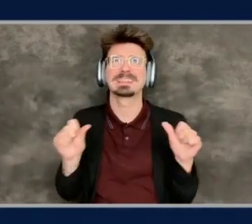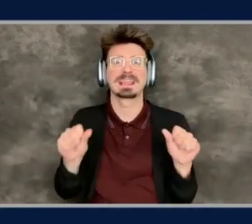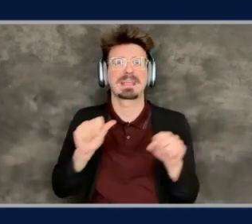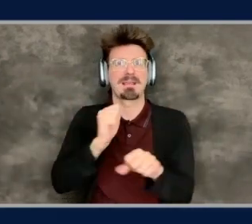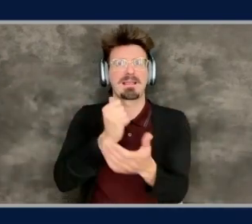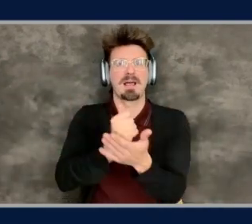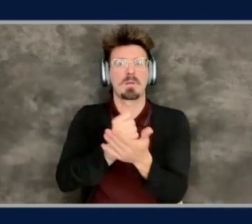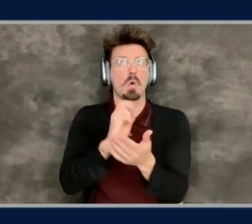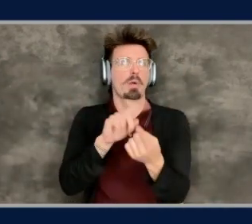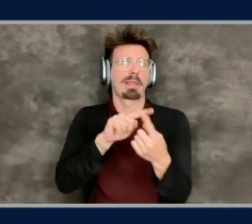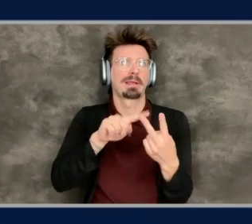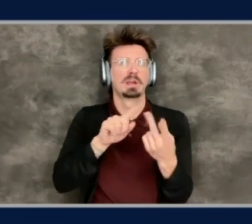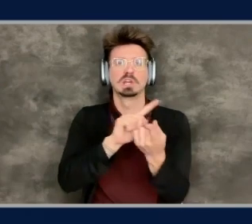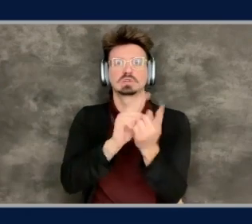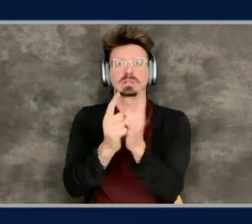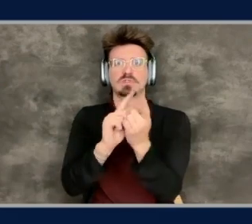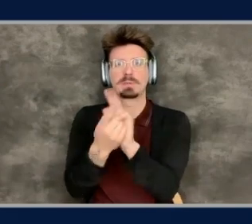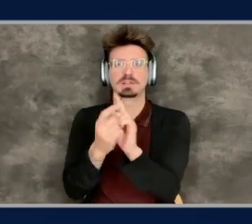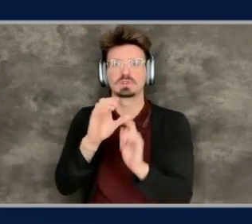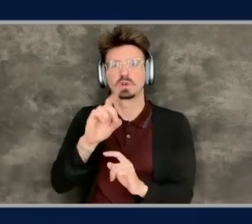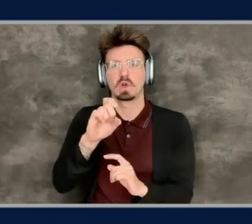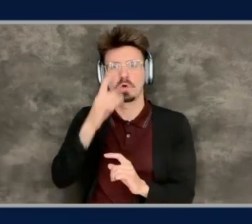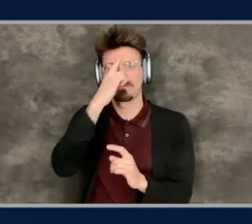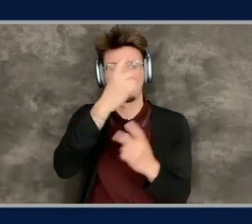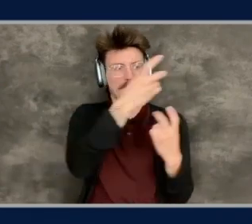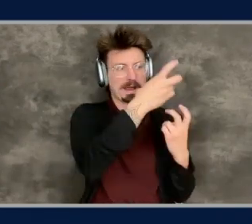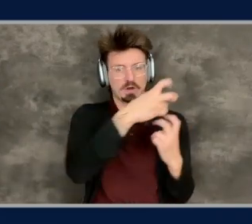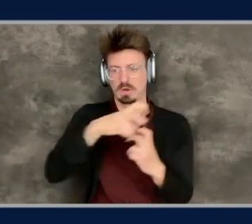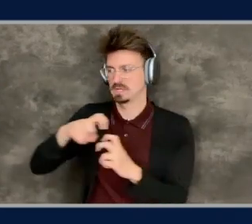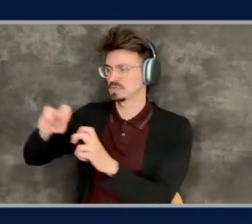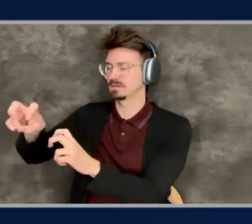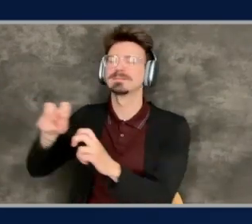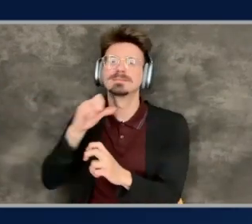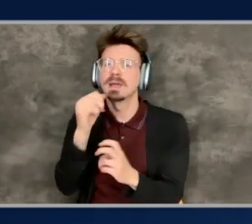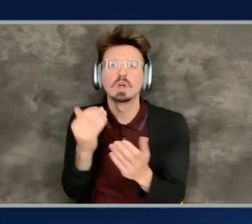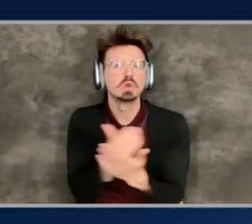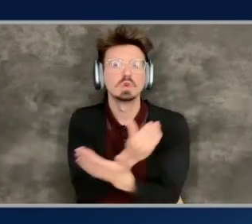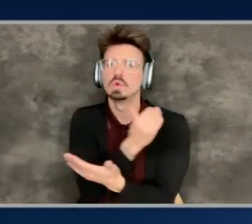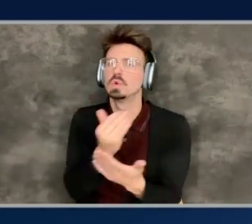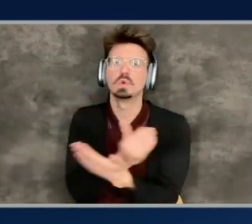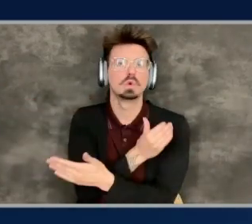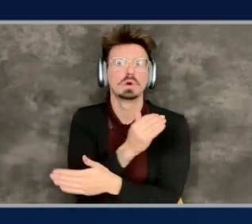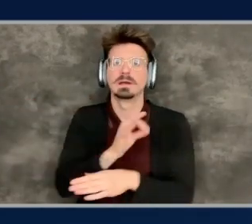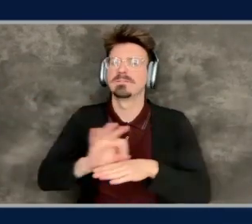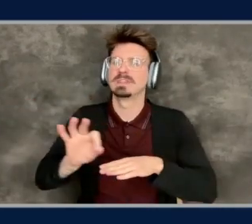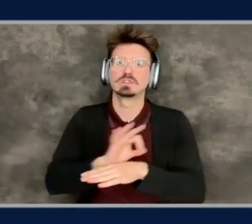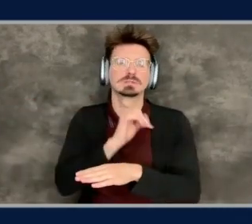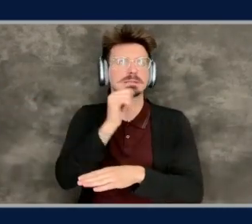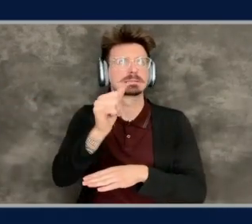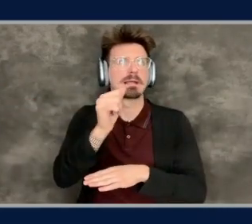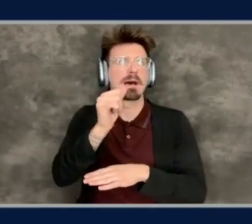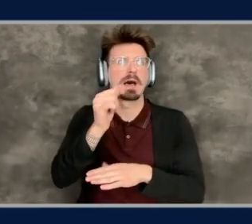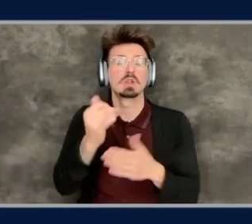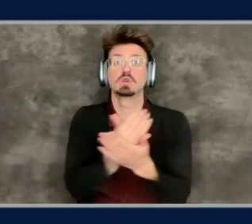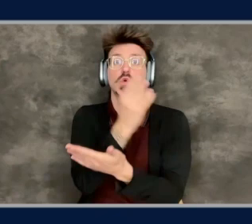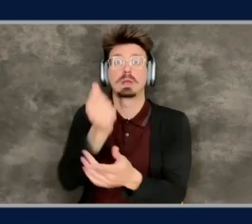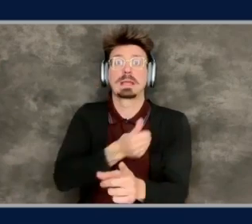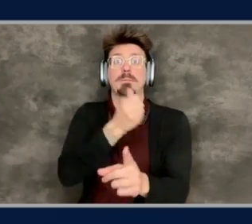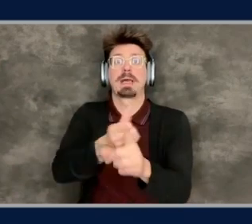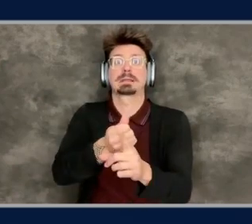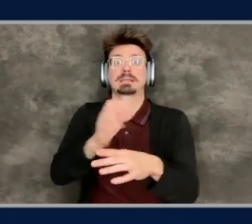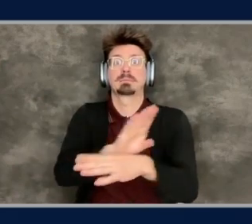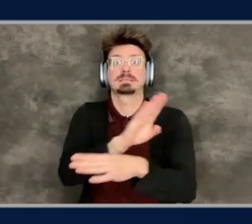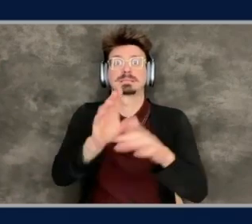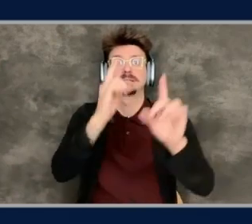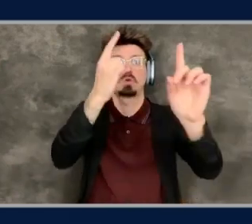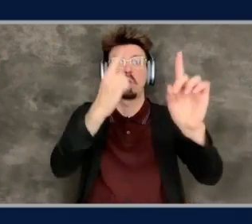for a migration. These are not like building out new features. These are not building out things that are impactful to like the business objectives, exactly. Right?